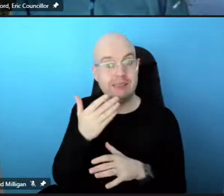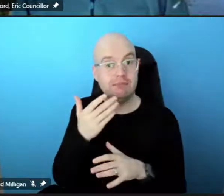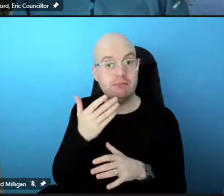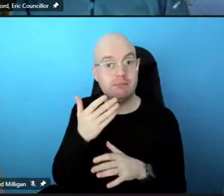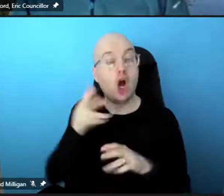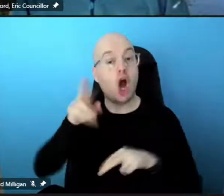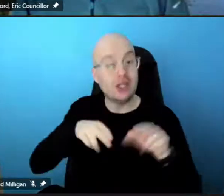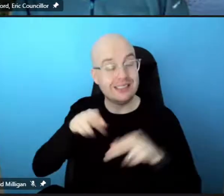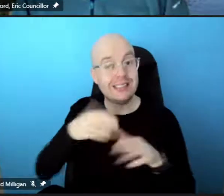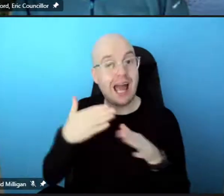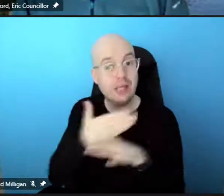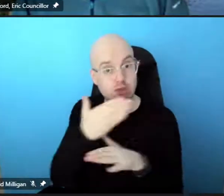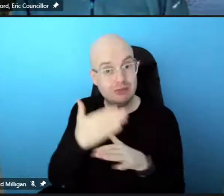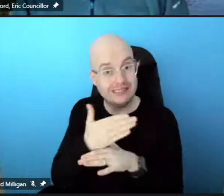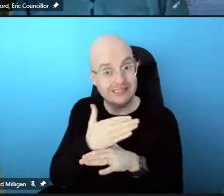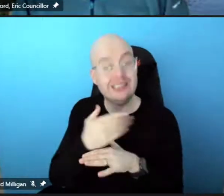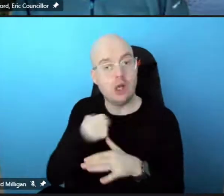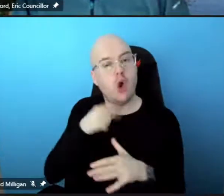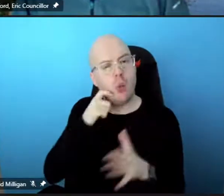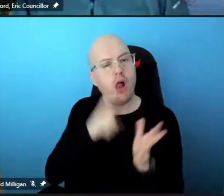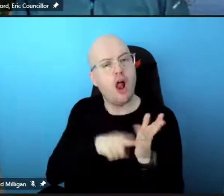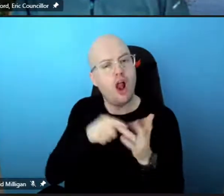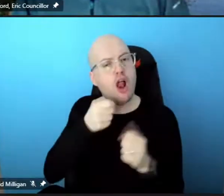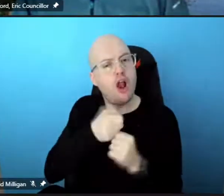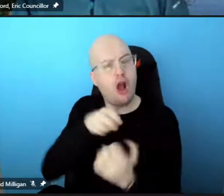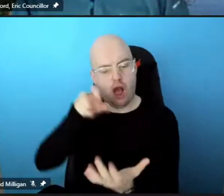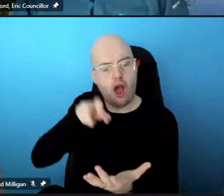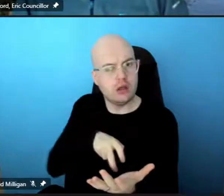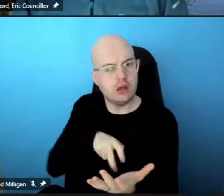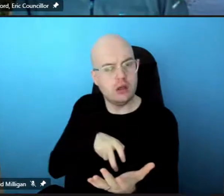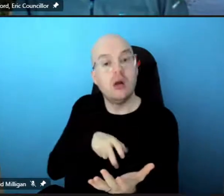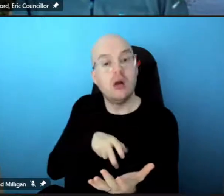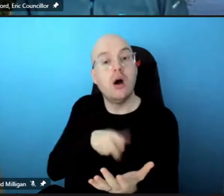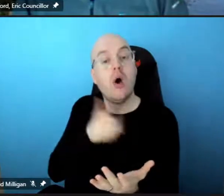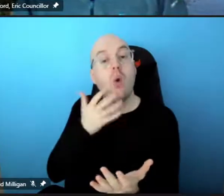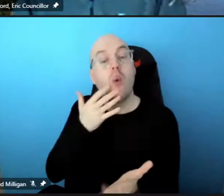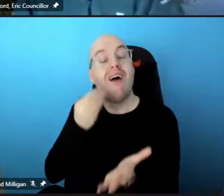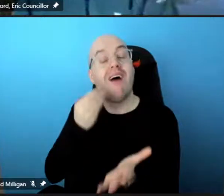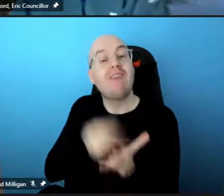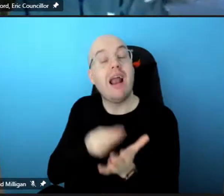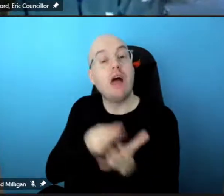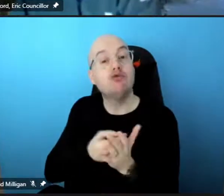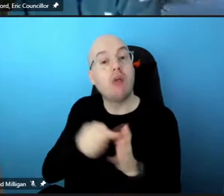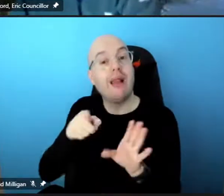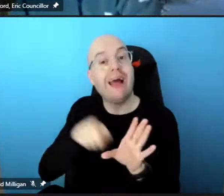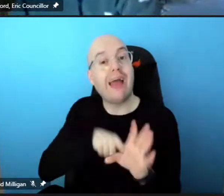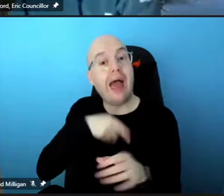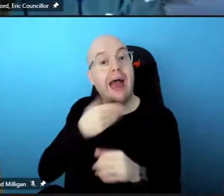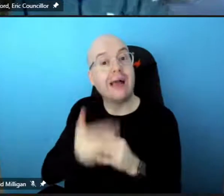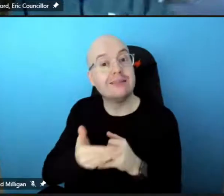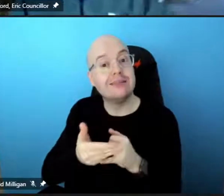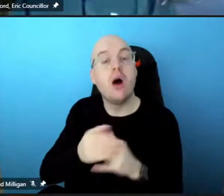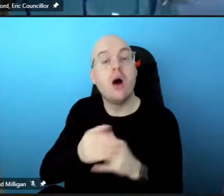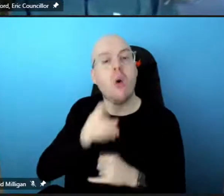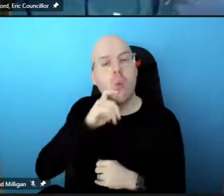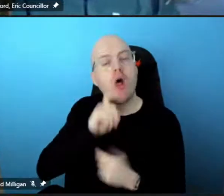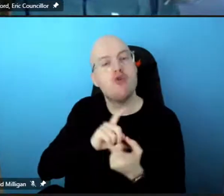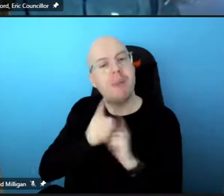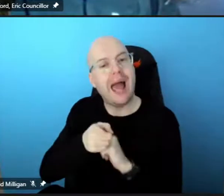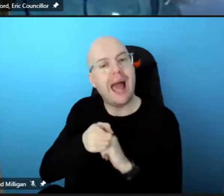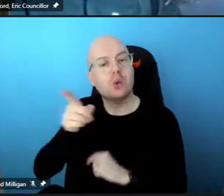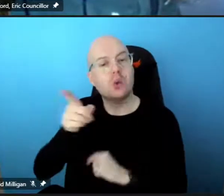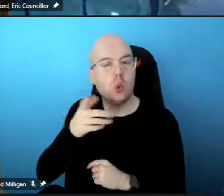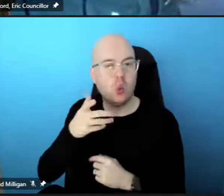What I'll also do is when we get to financial year end, we'll go back to council services and we'll actually look